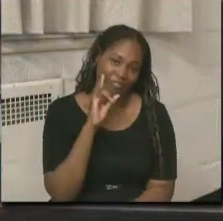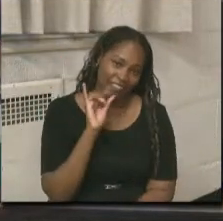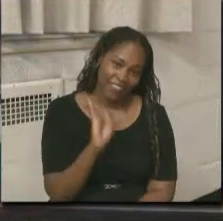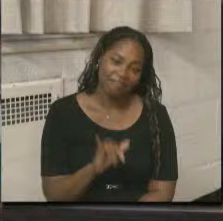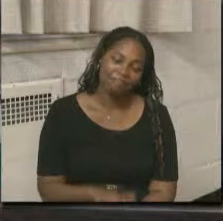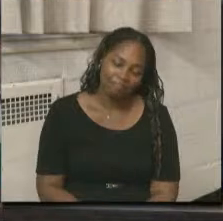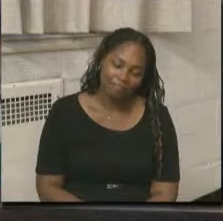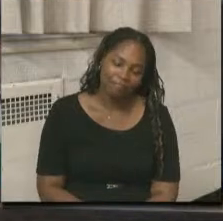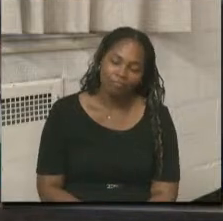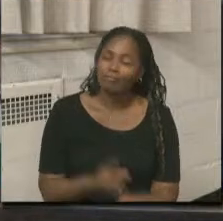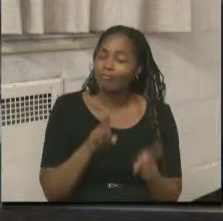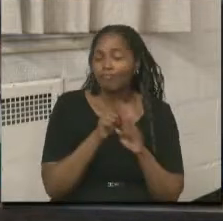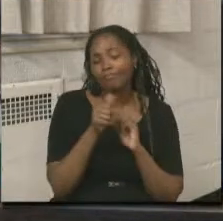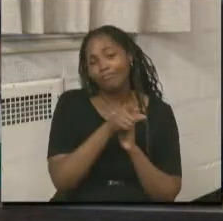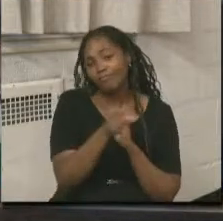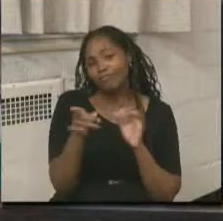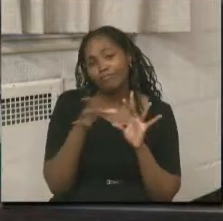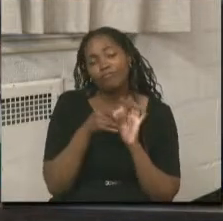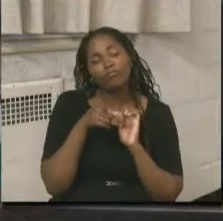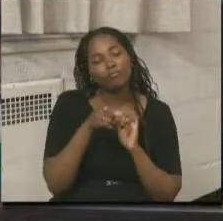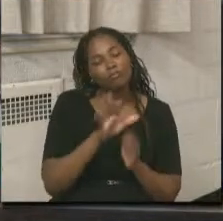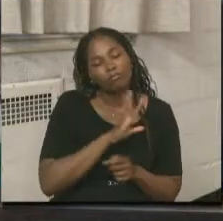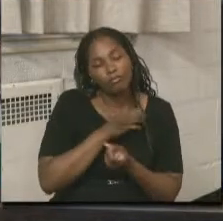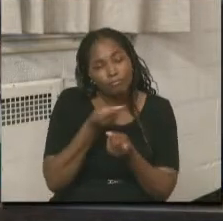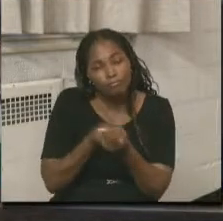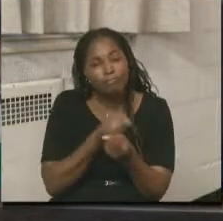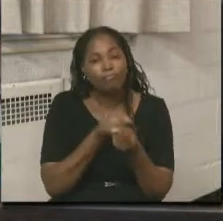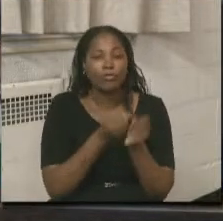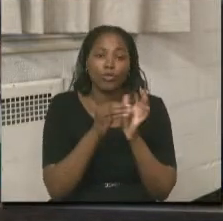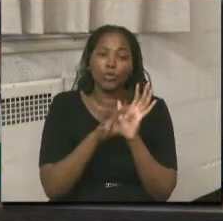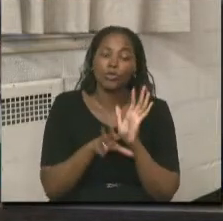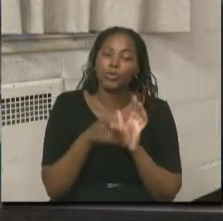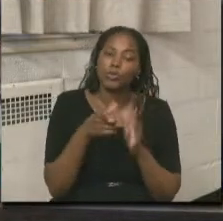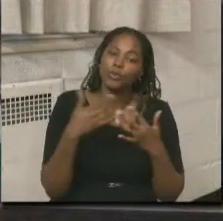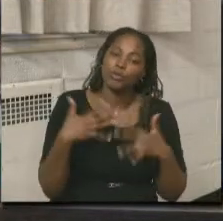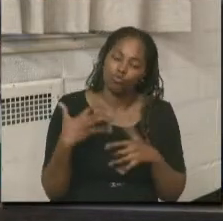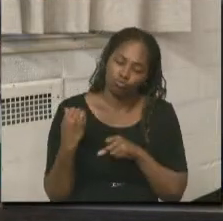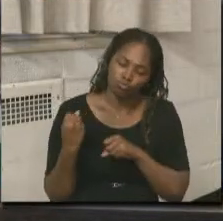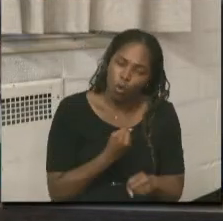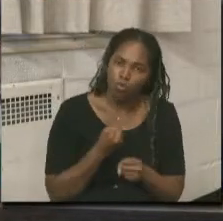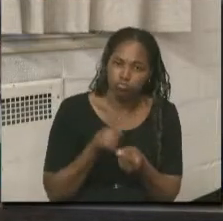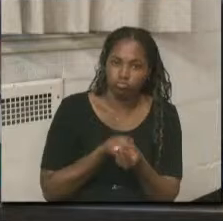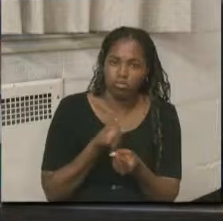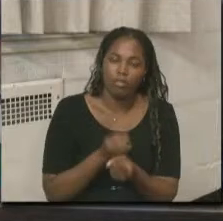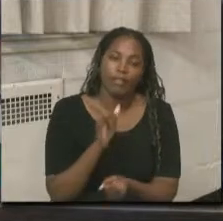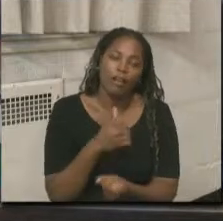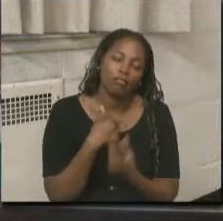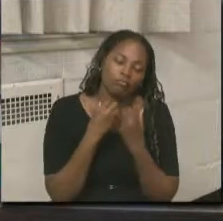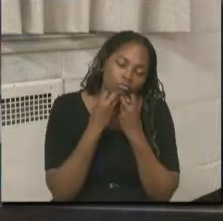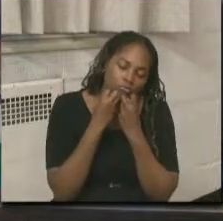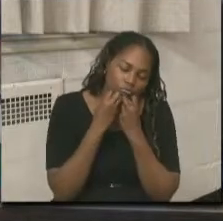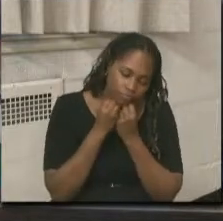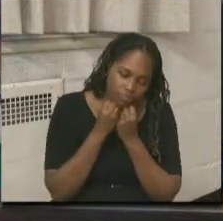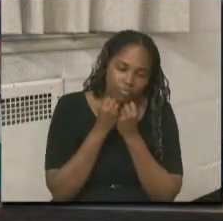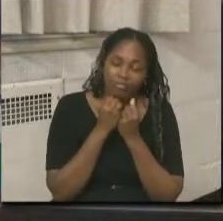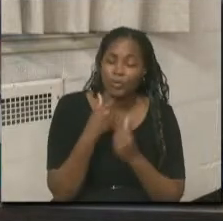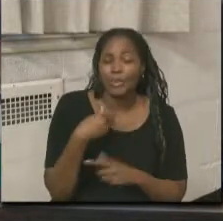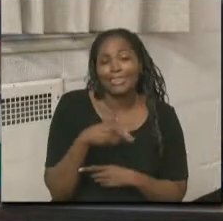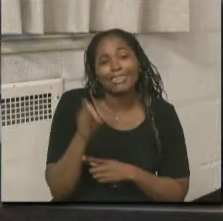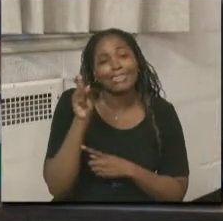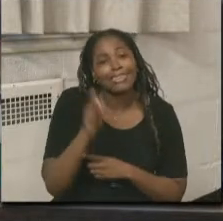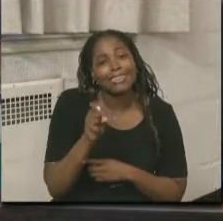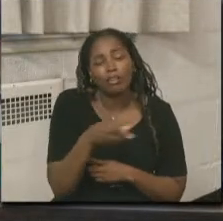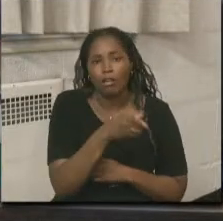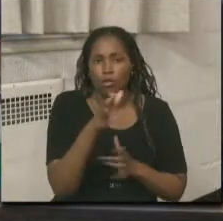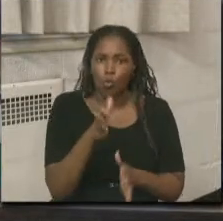else said, your advocacy for students, you've always been very strong. And that's what I appreciate because we need someone that's going to stand up even when